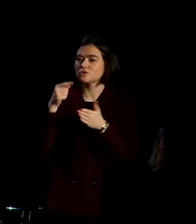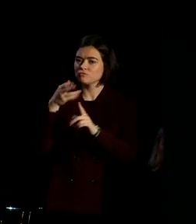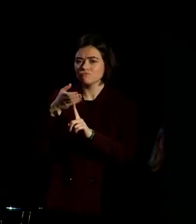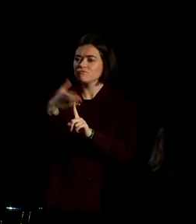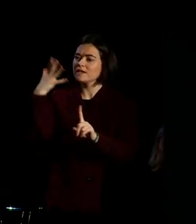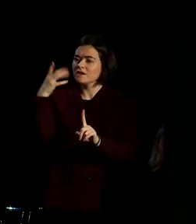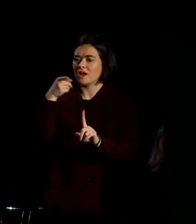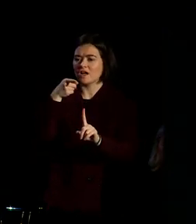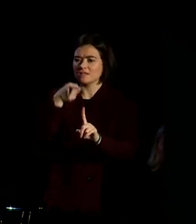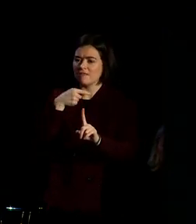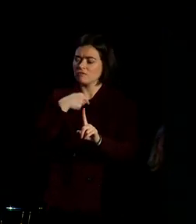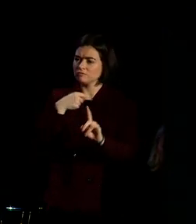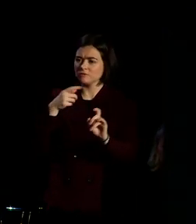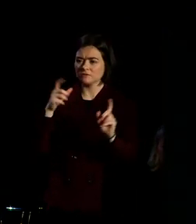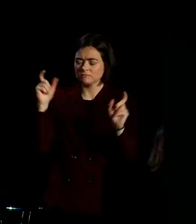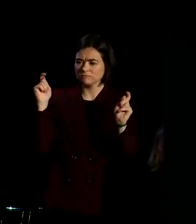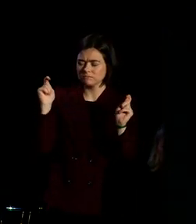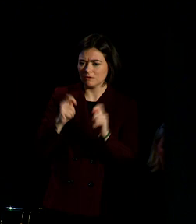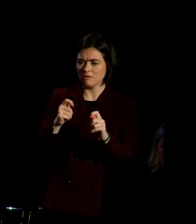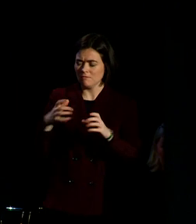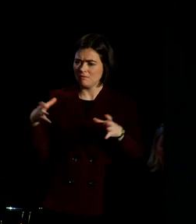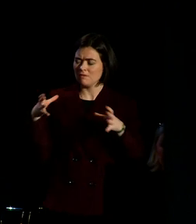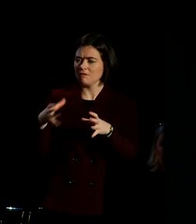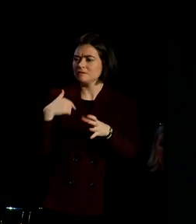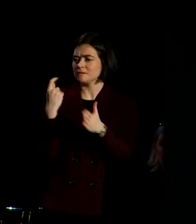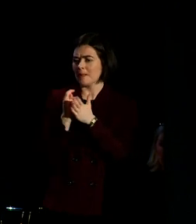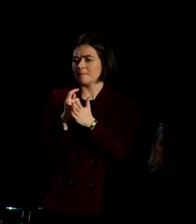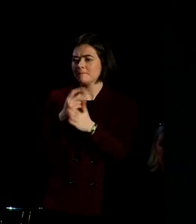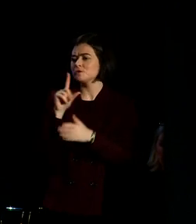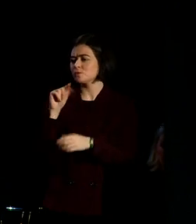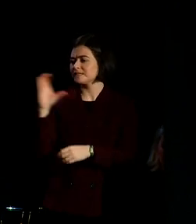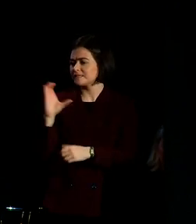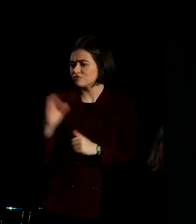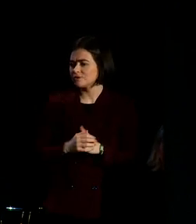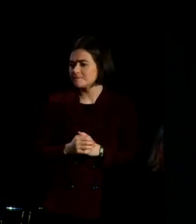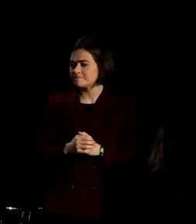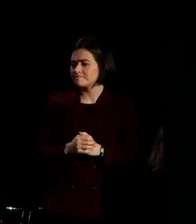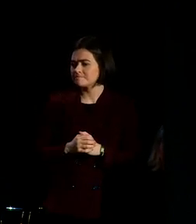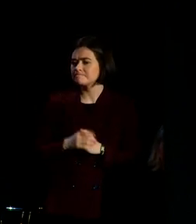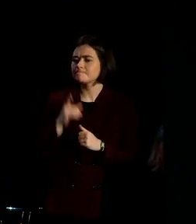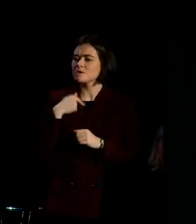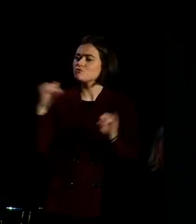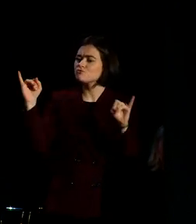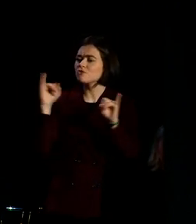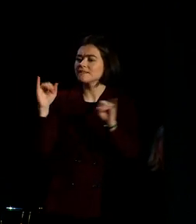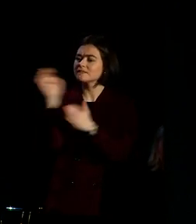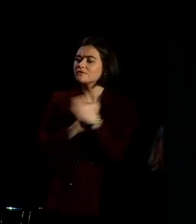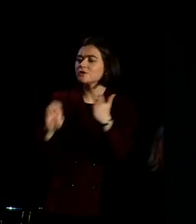recognize that it was a tragically defining episode of the 20th century, a crisis for